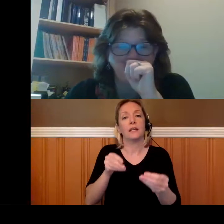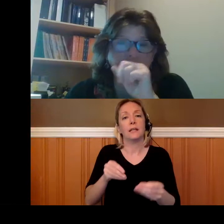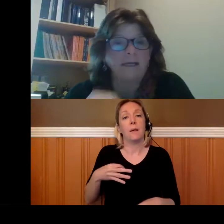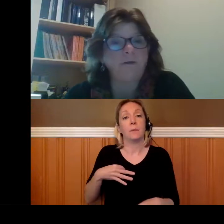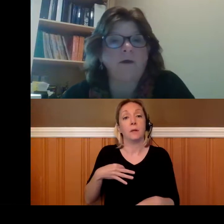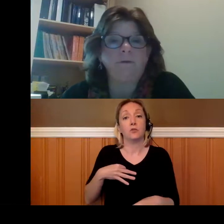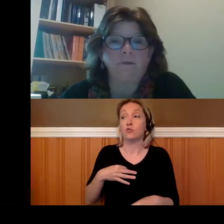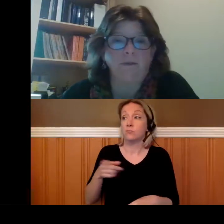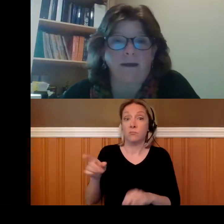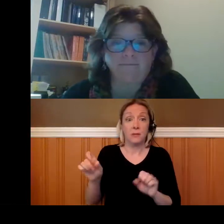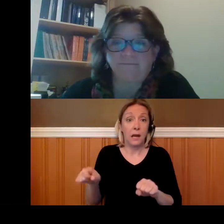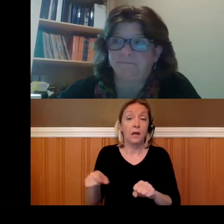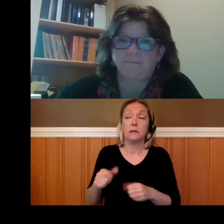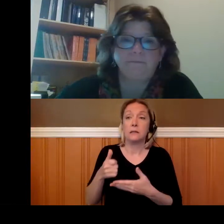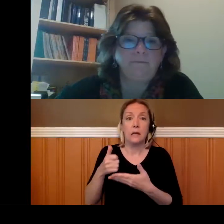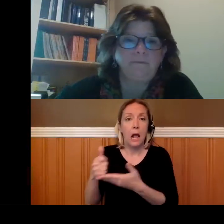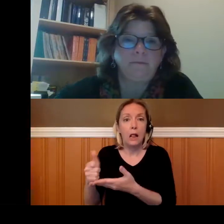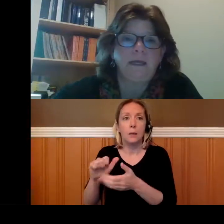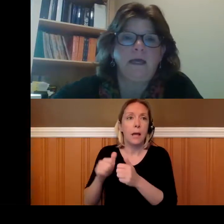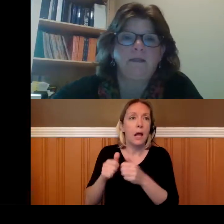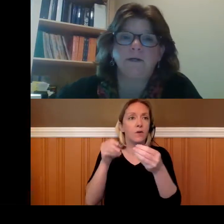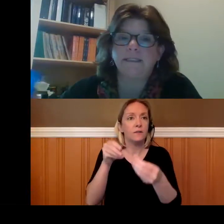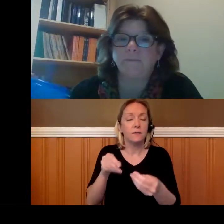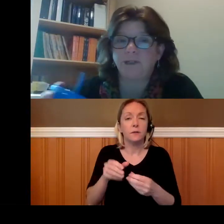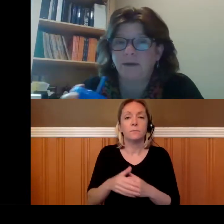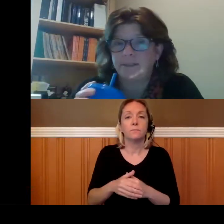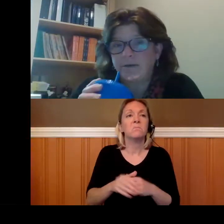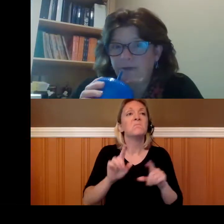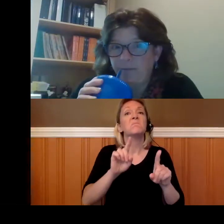that? Look at summer jobs that are available.